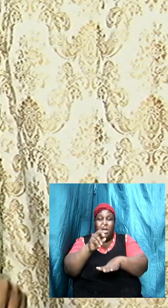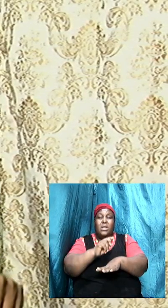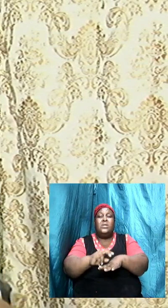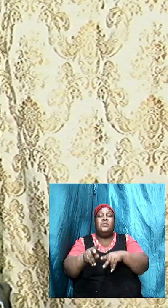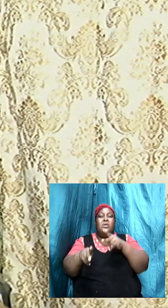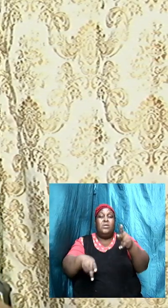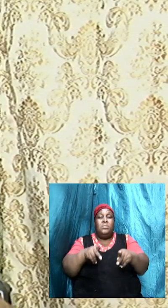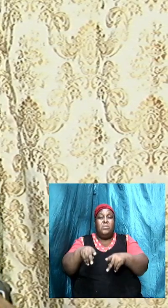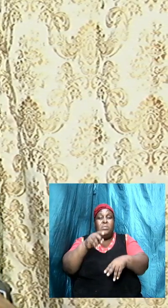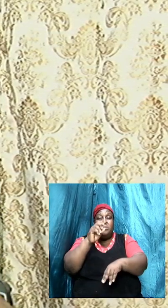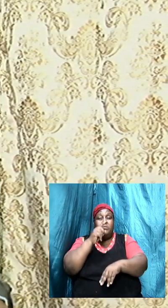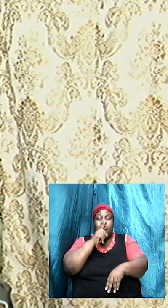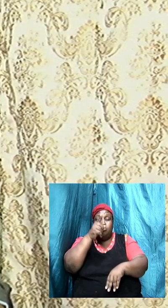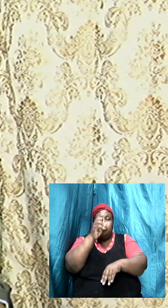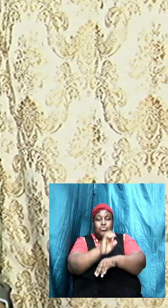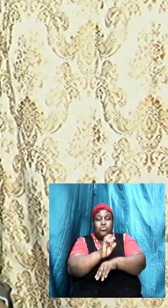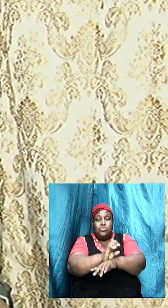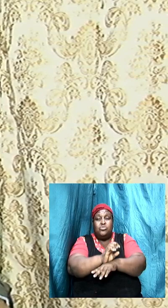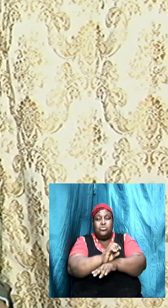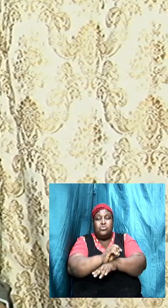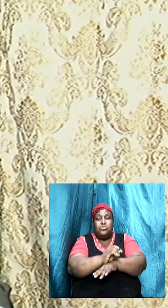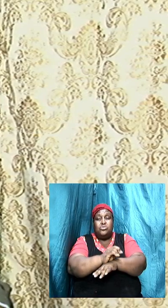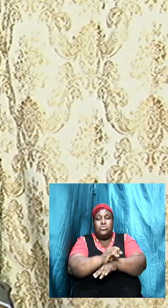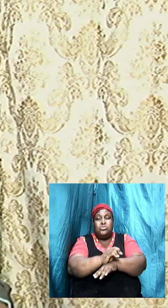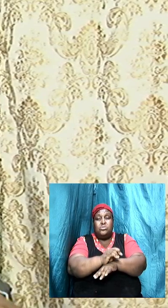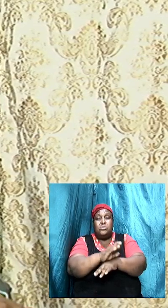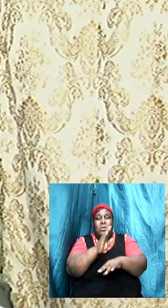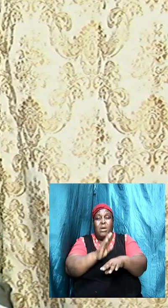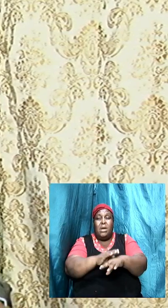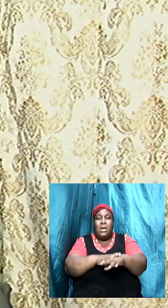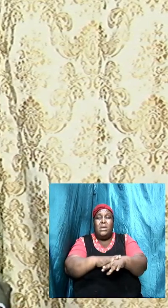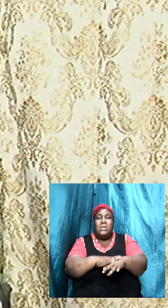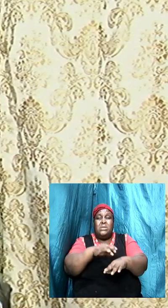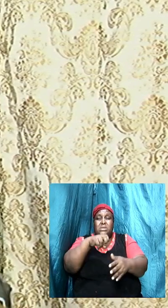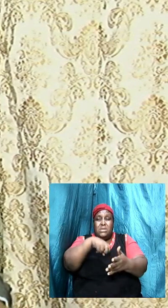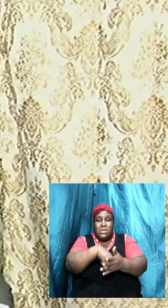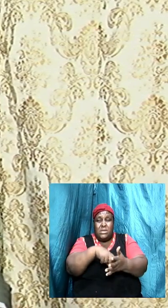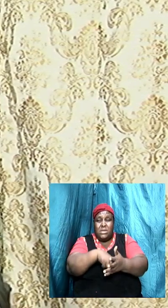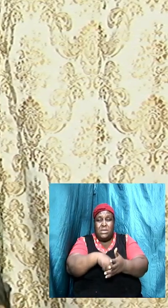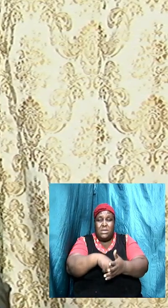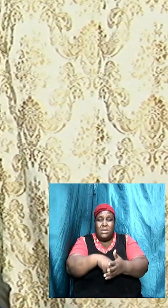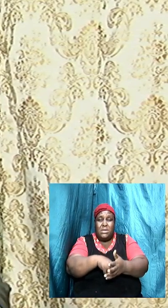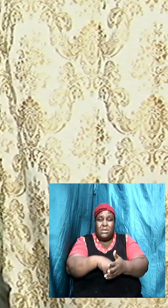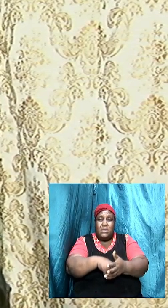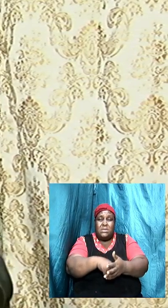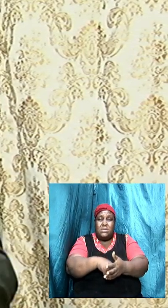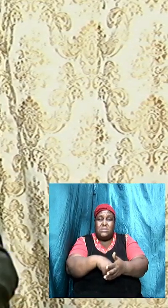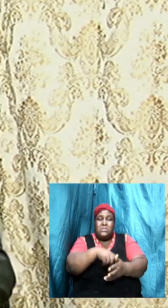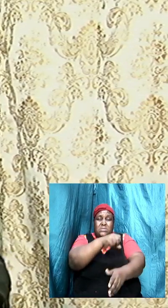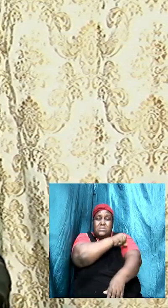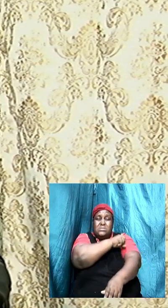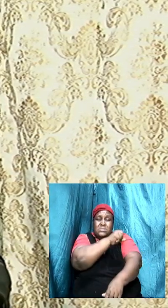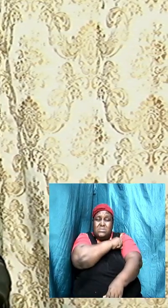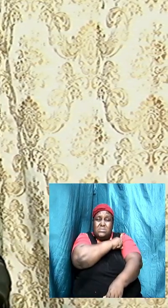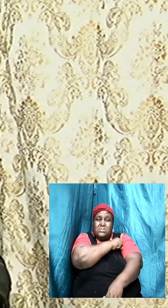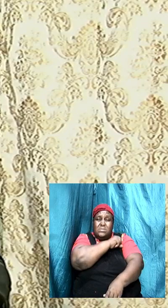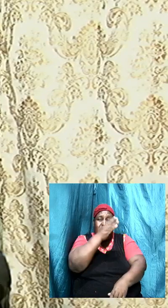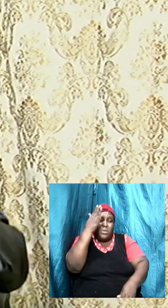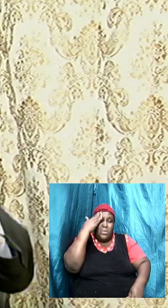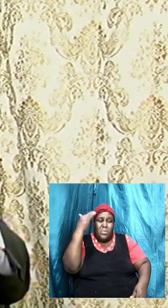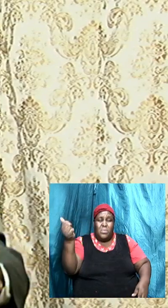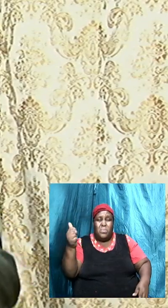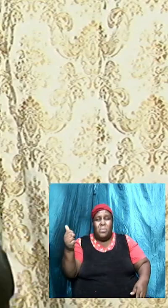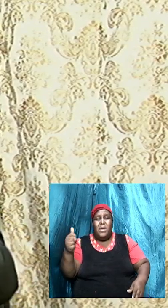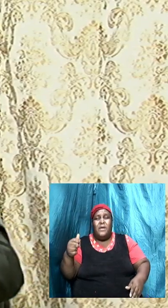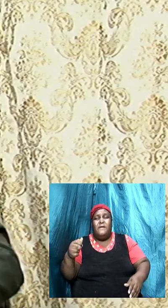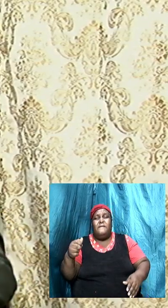And on his knees, God talked to him and said, Saul, Saul, why doest thou kick against the prick? And he